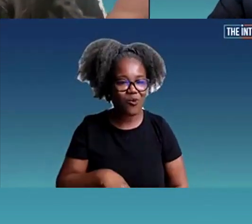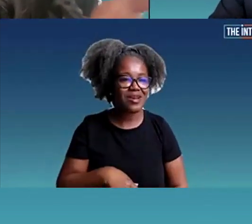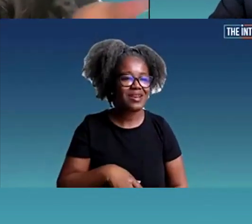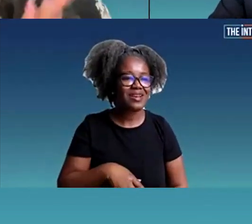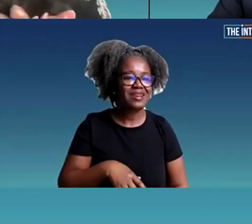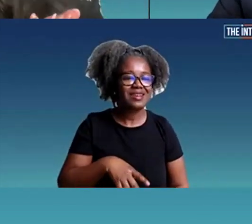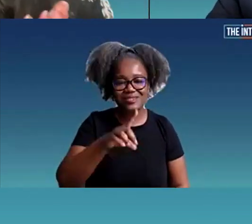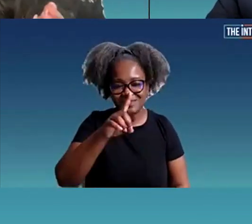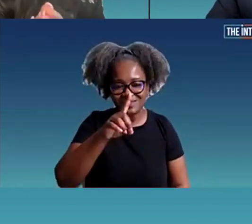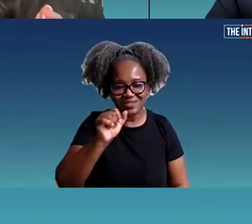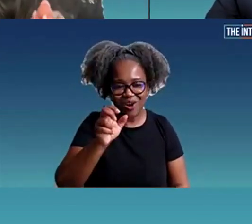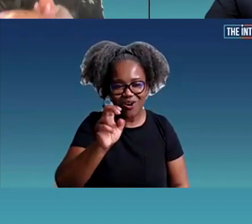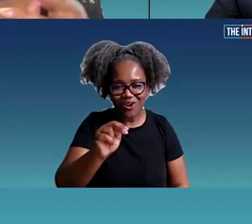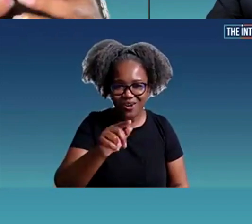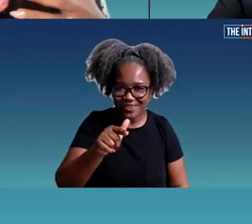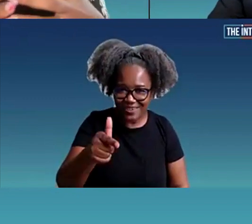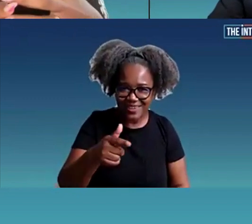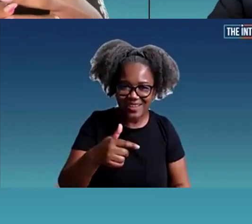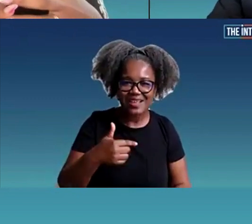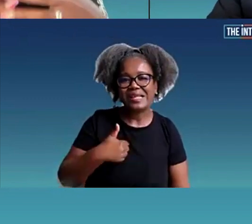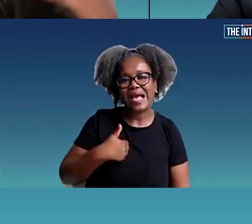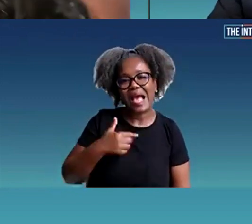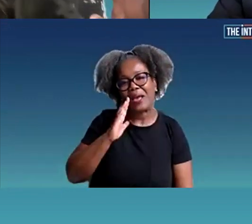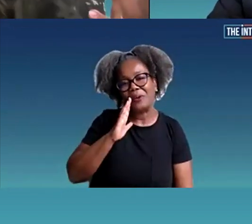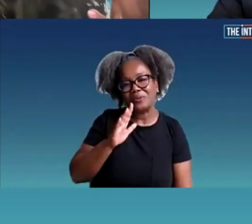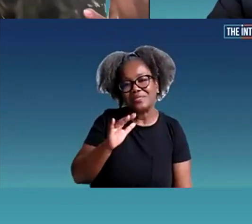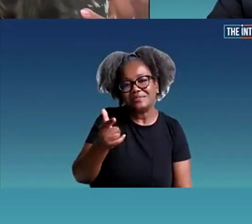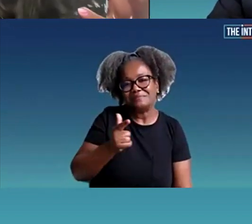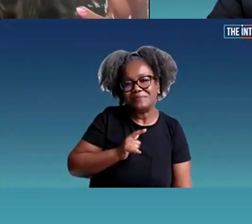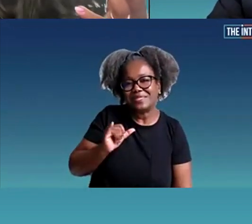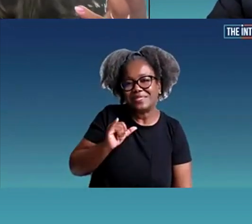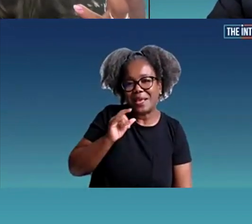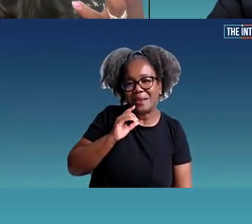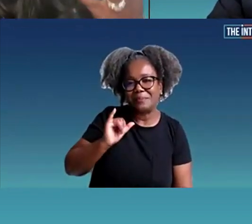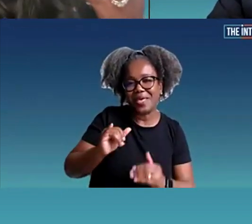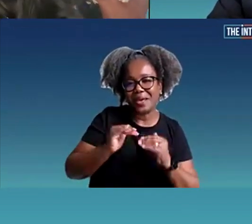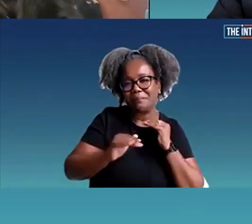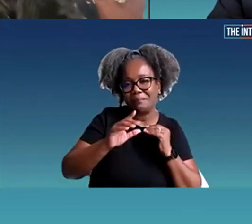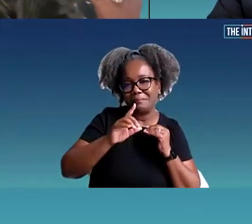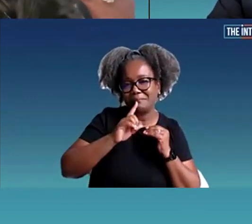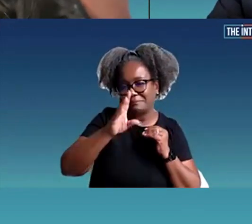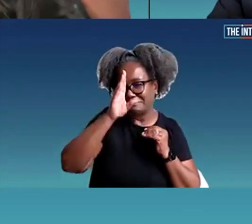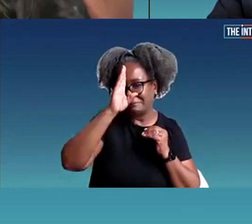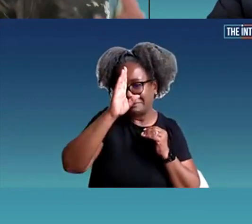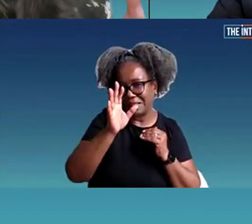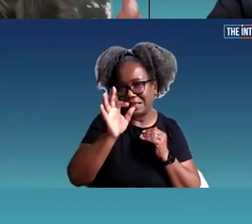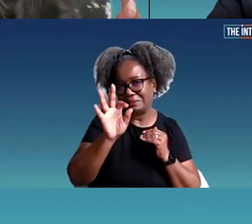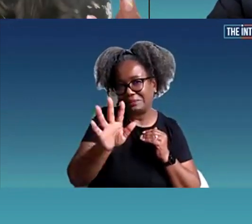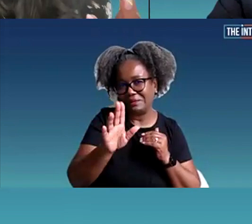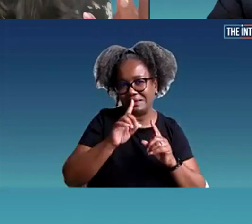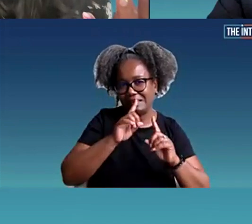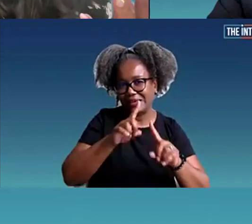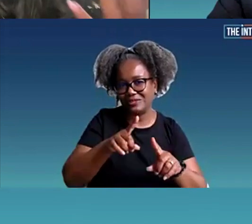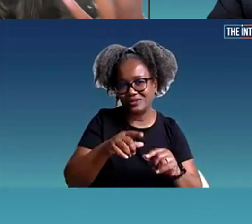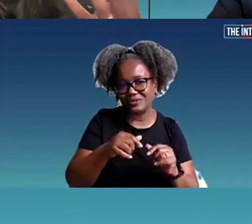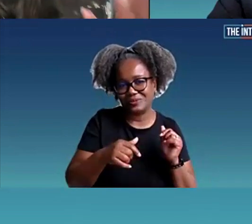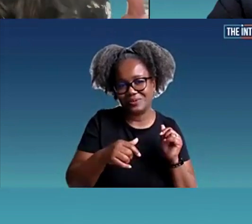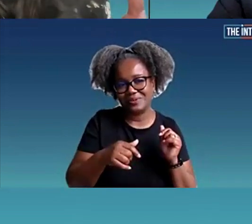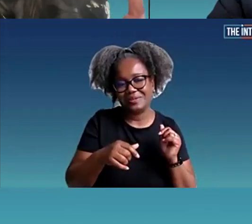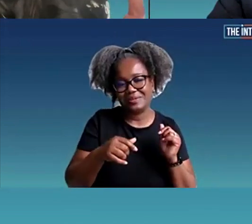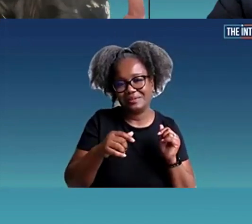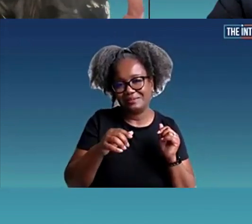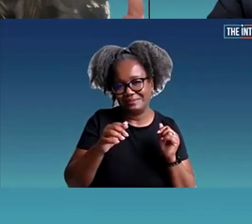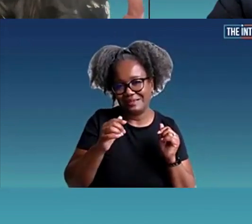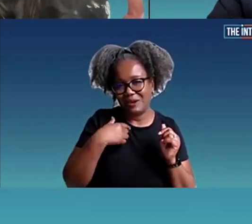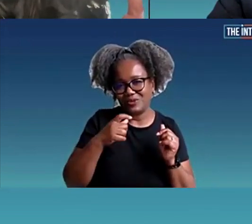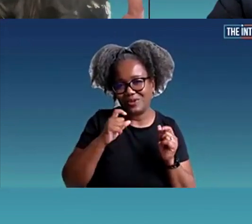say, do that environmental scan. From an organizational standpoint, I spent my first 60 days at Maven. I